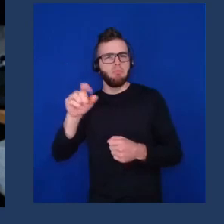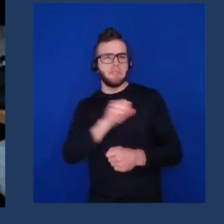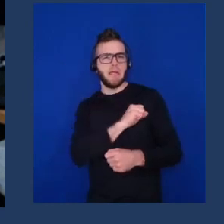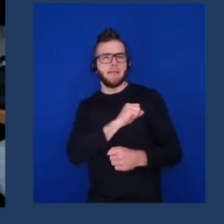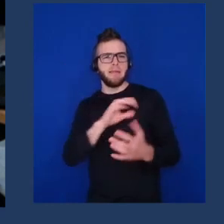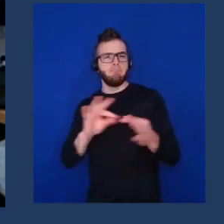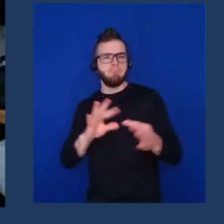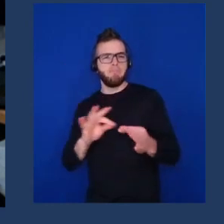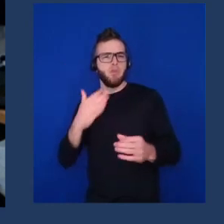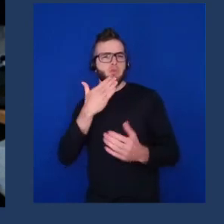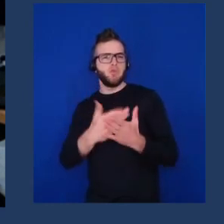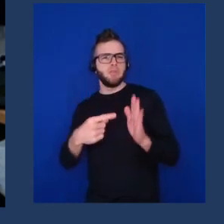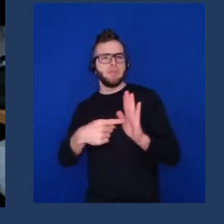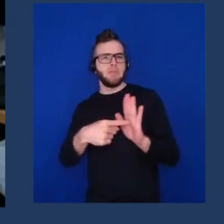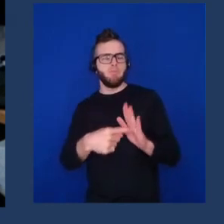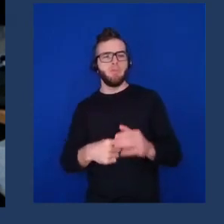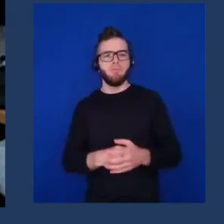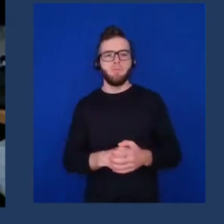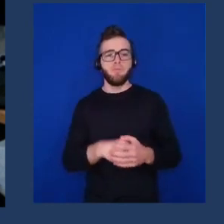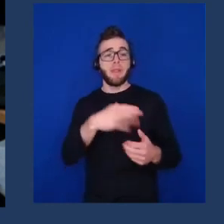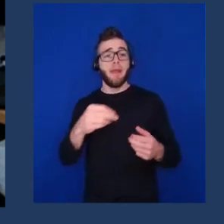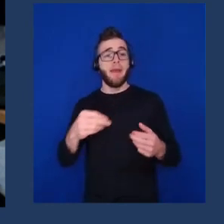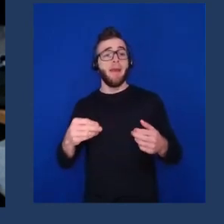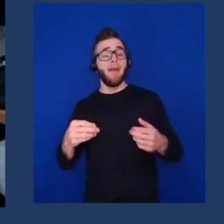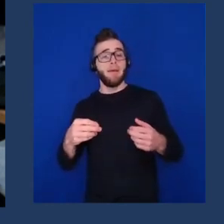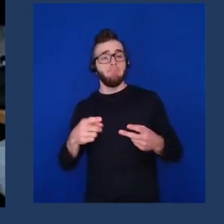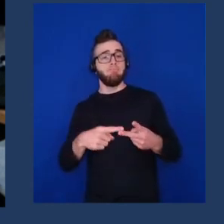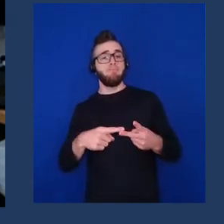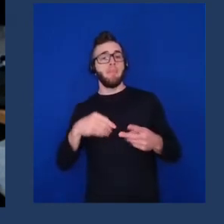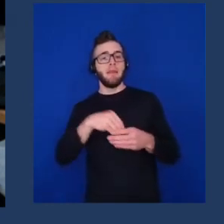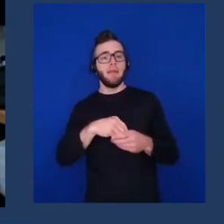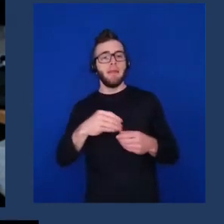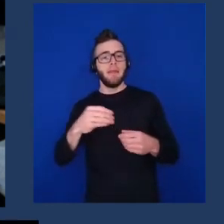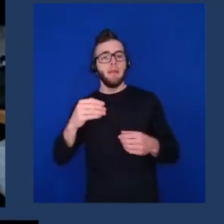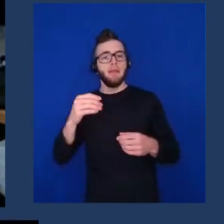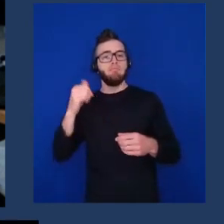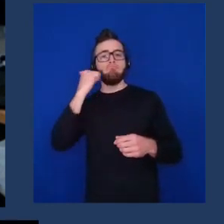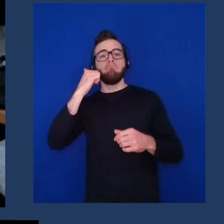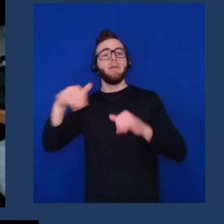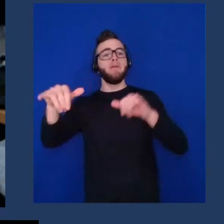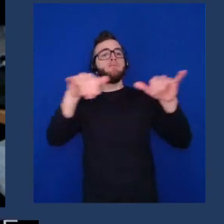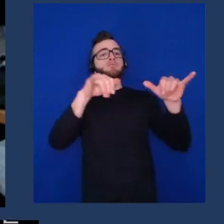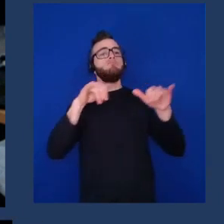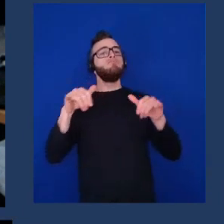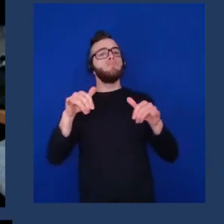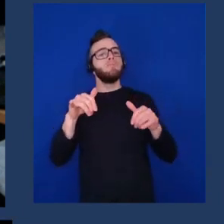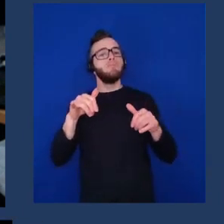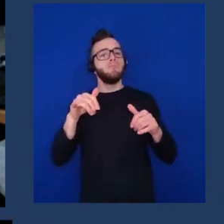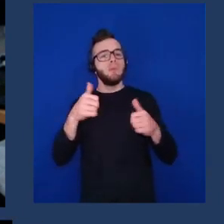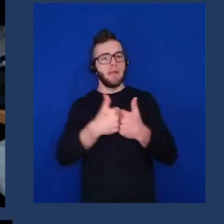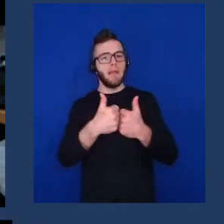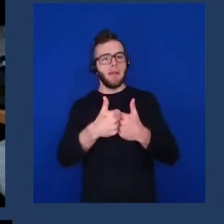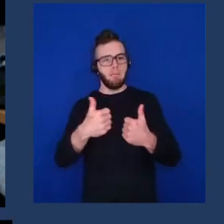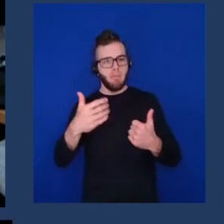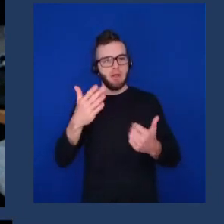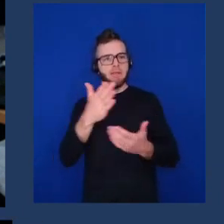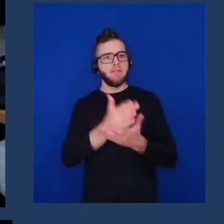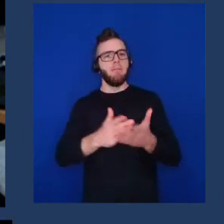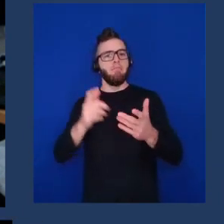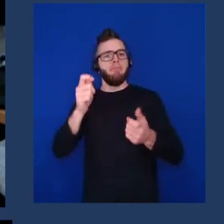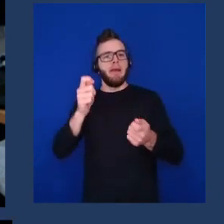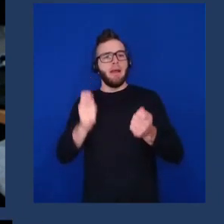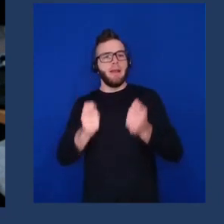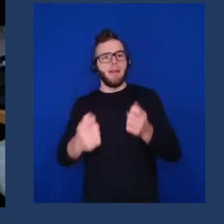in the sort of the mainstream gaming space where people have adapted certain games to be enhanced by eye tracking. So as with most